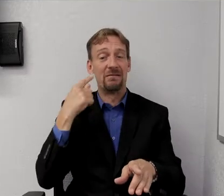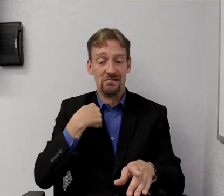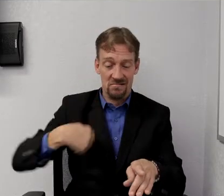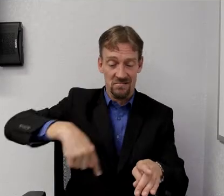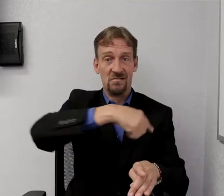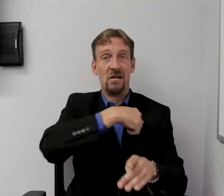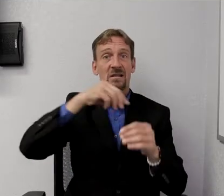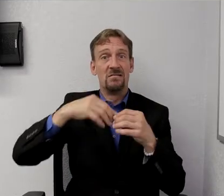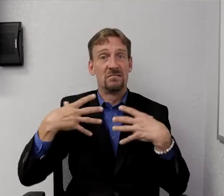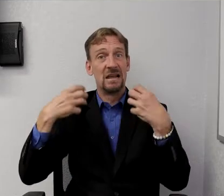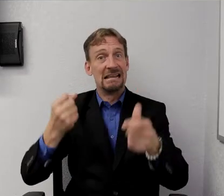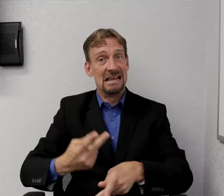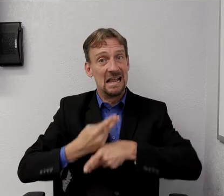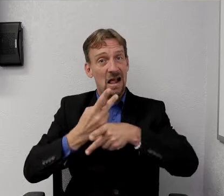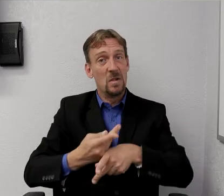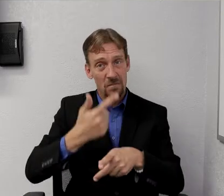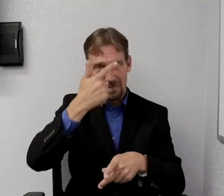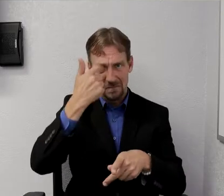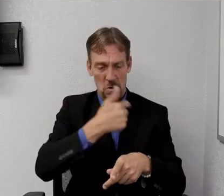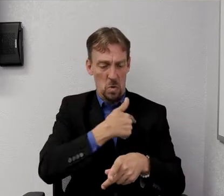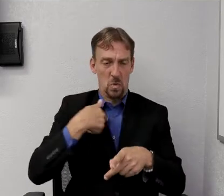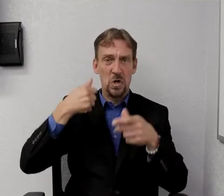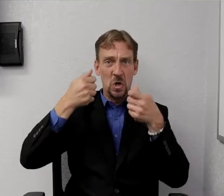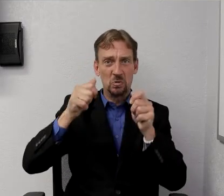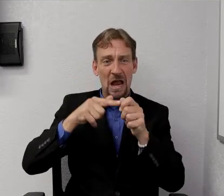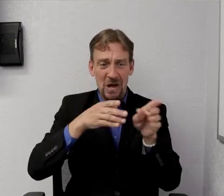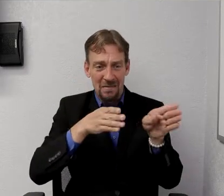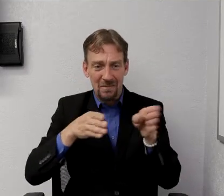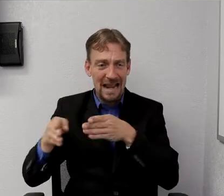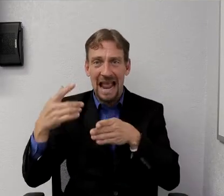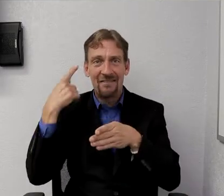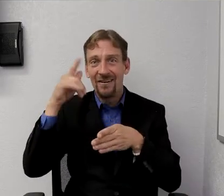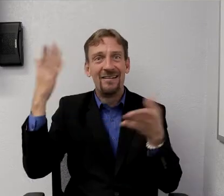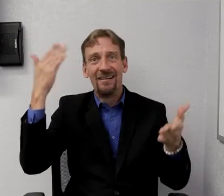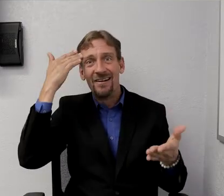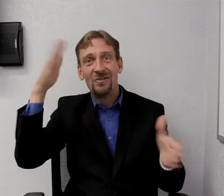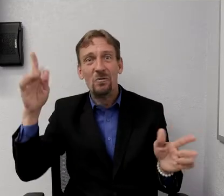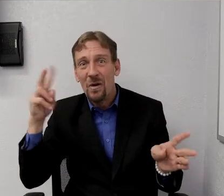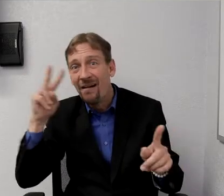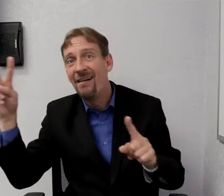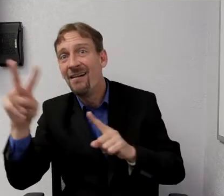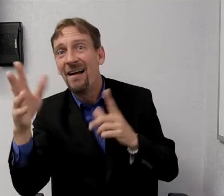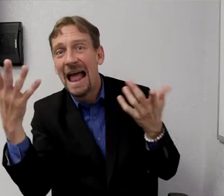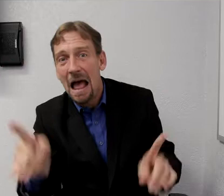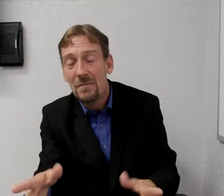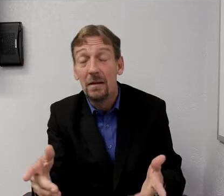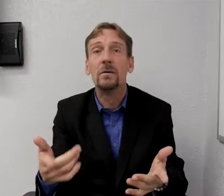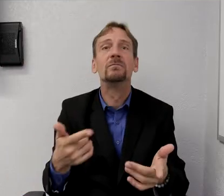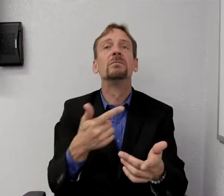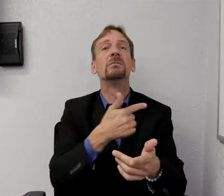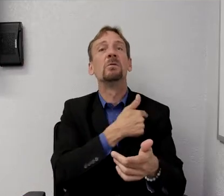to plan for the unknown, there is a